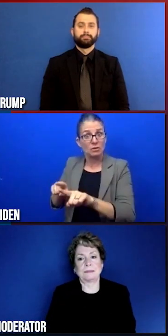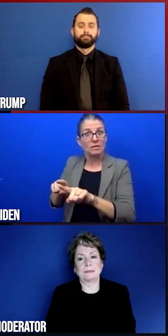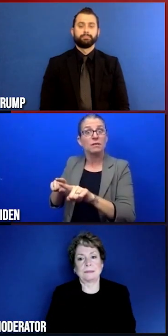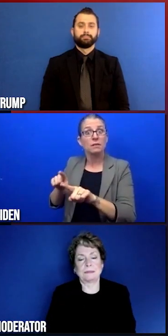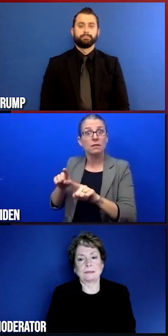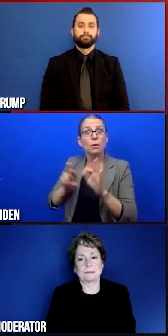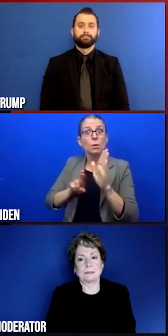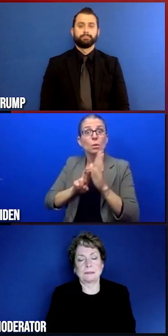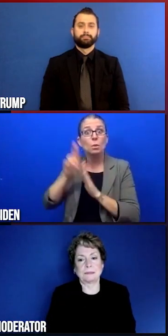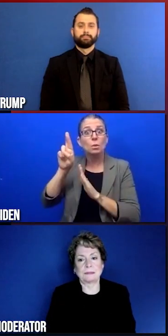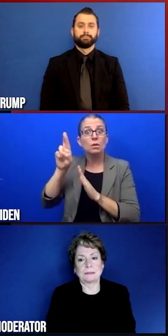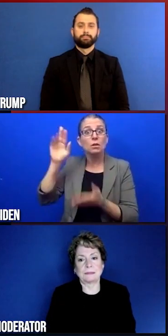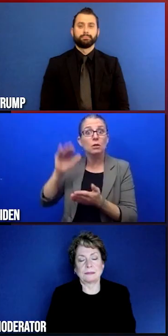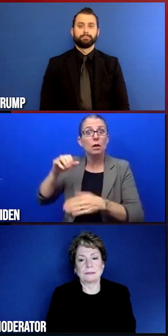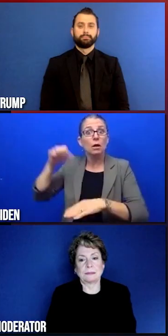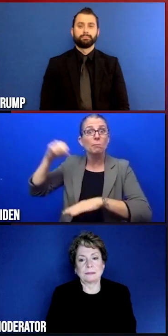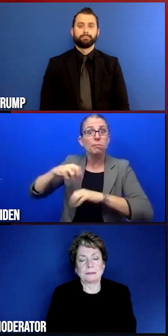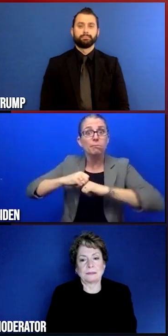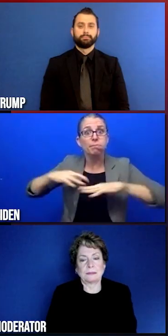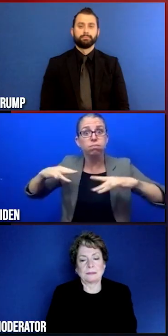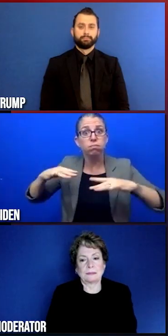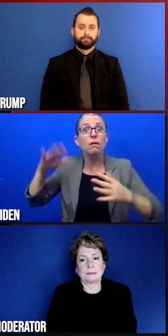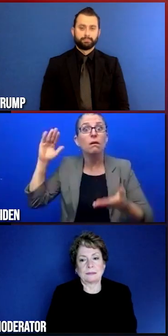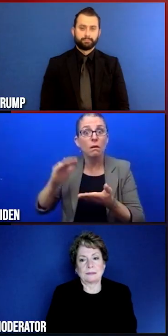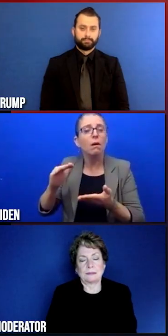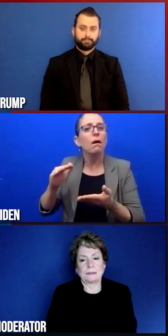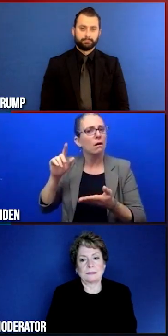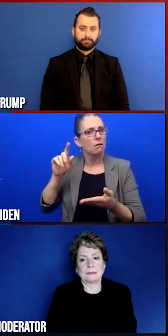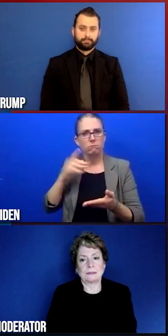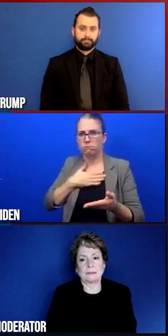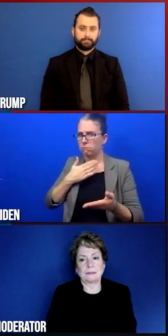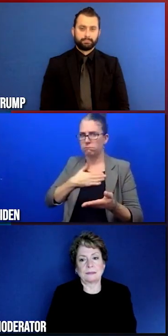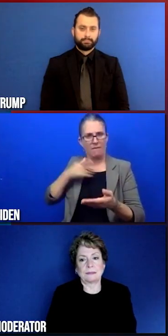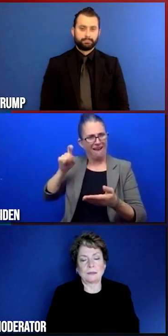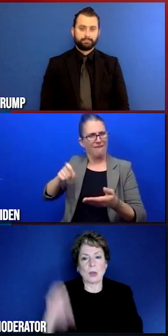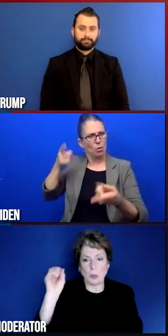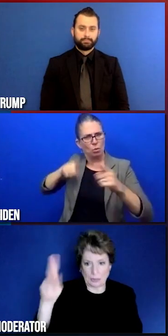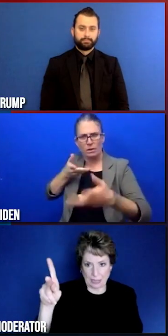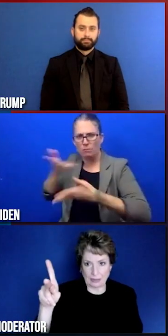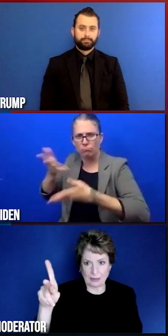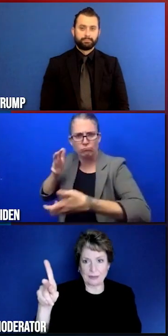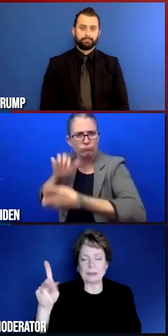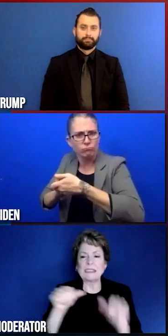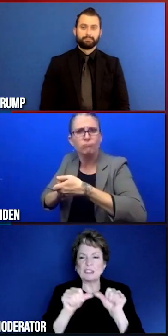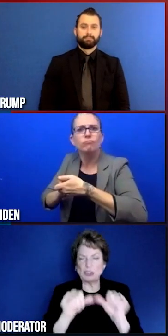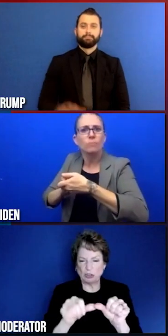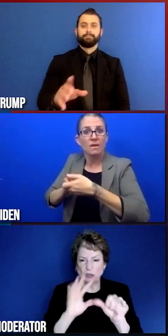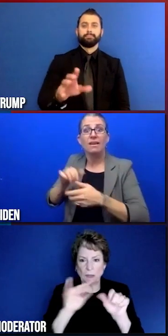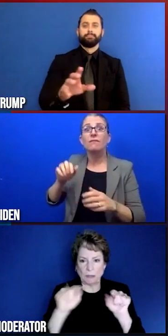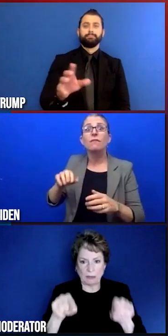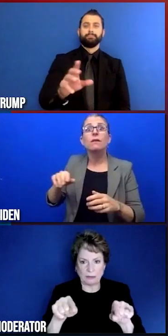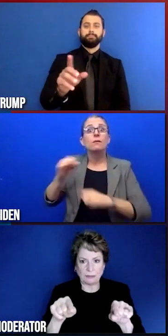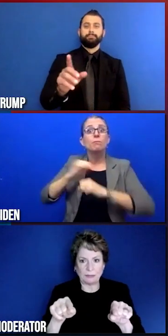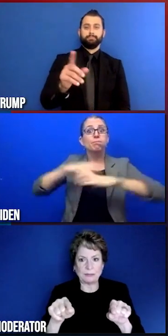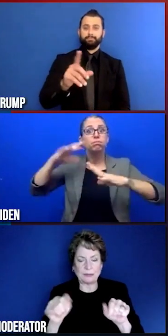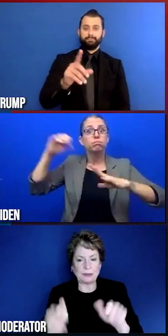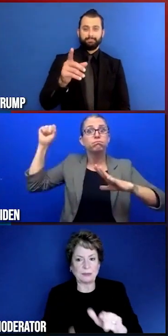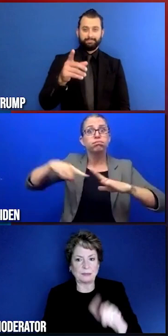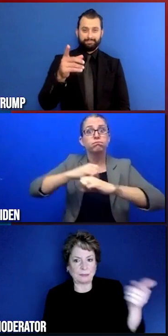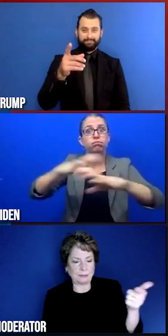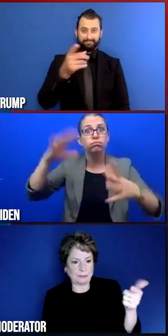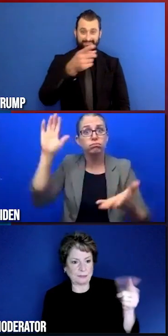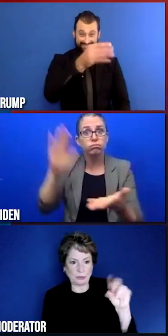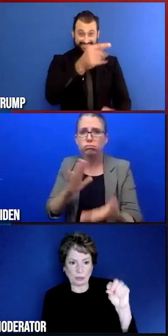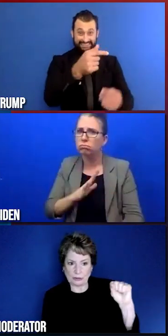right, let's move on to American families. Kristen, they tried Very to quickly, meet with 10 him. seconds, President. They tried to meet with him. He wouldn't do it. He didn't